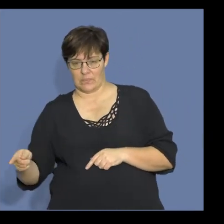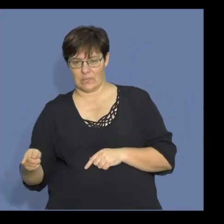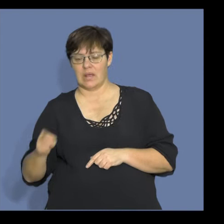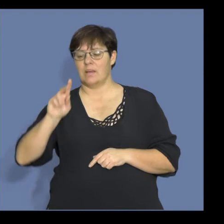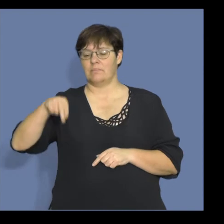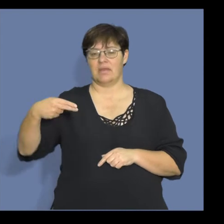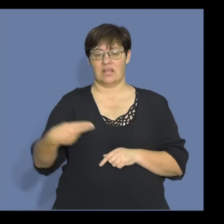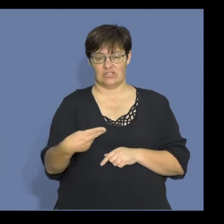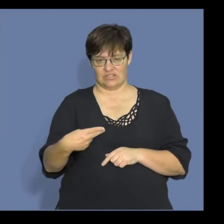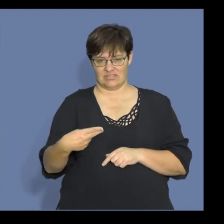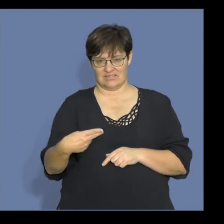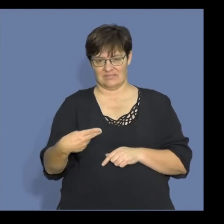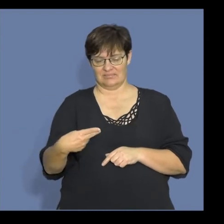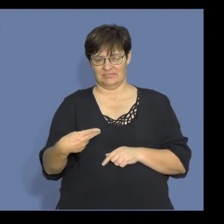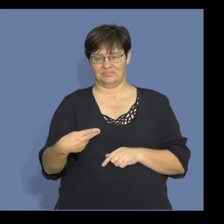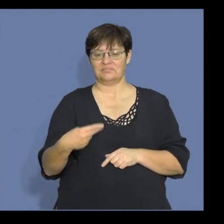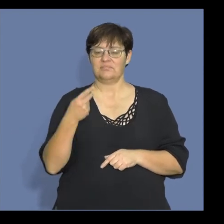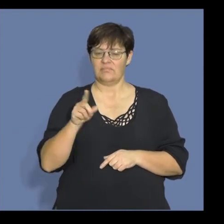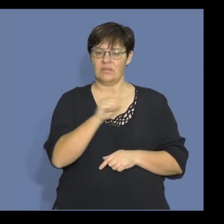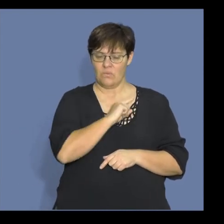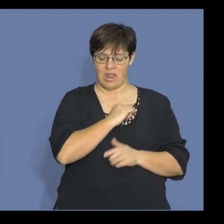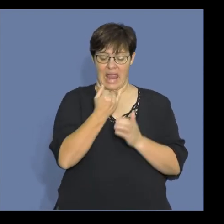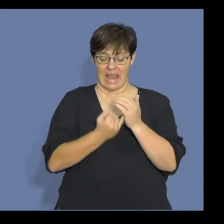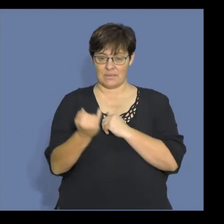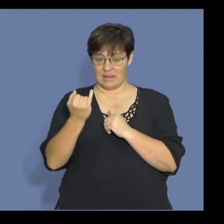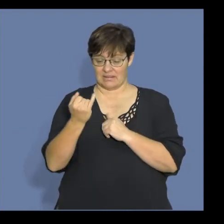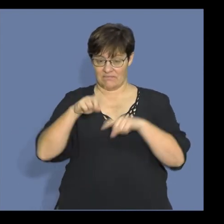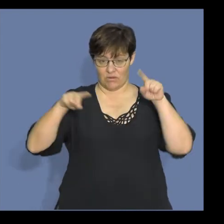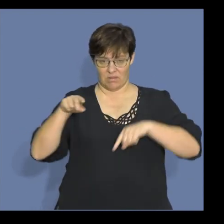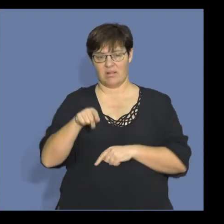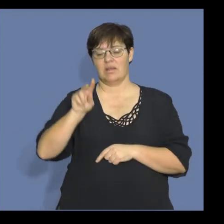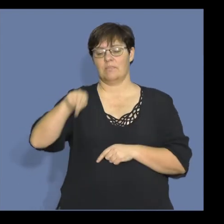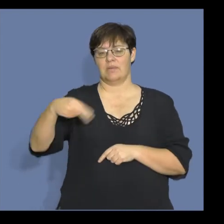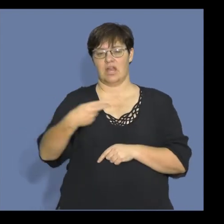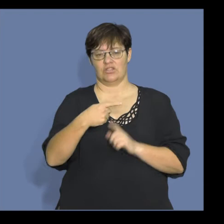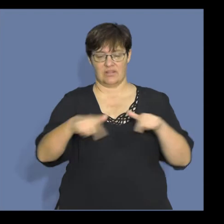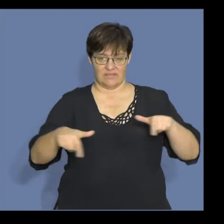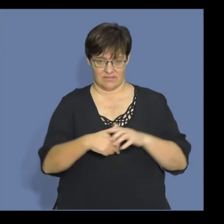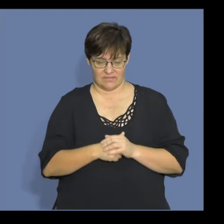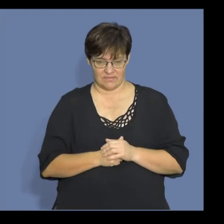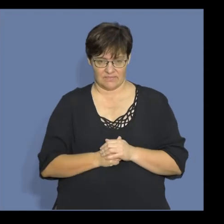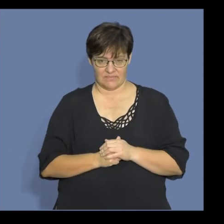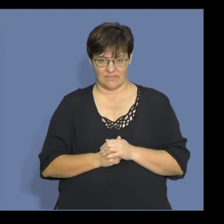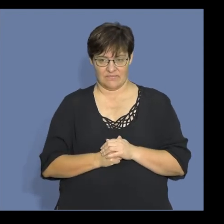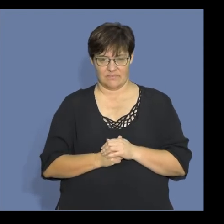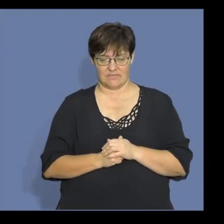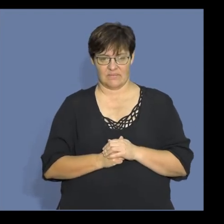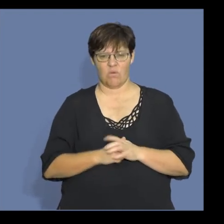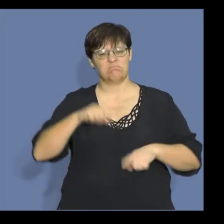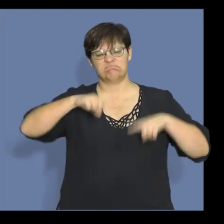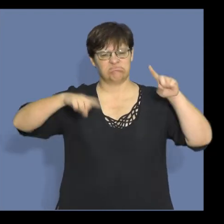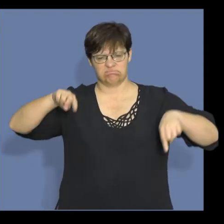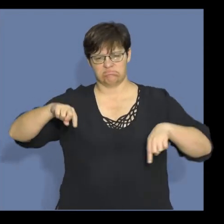present on the x-axis, and hence our independent variable in this experiment would be the pH levels, or